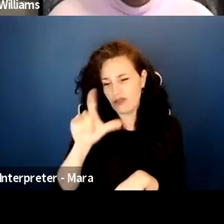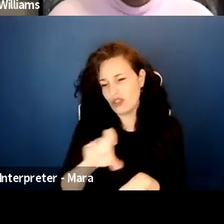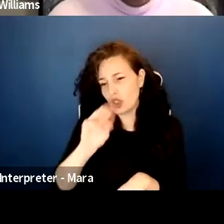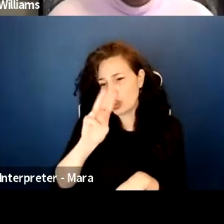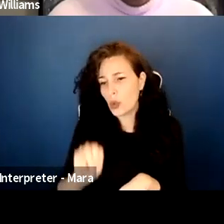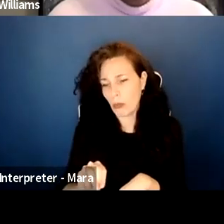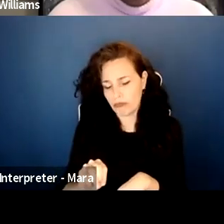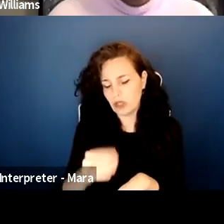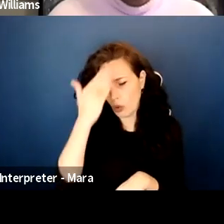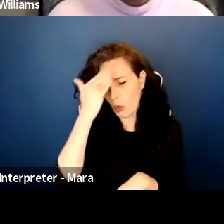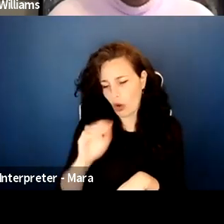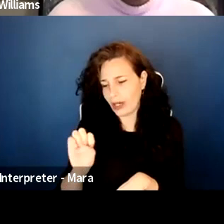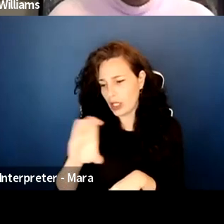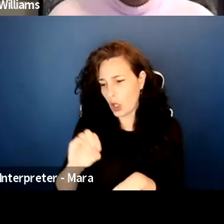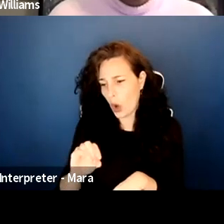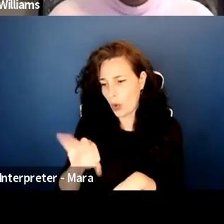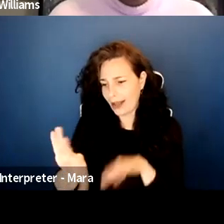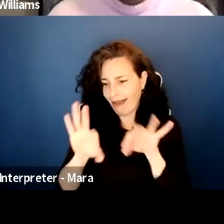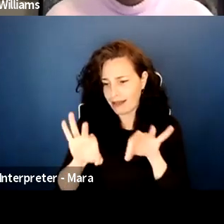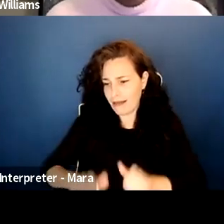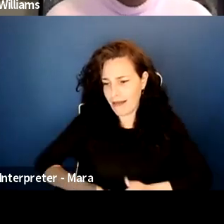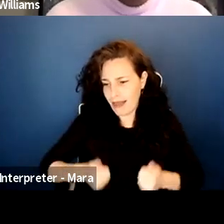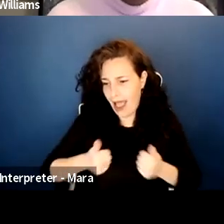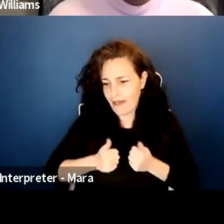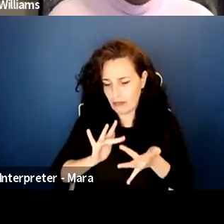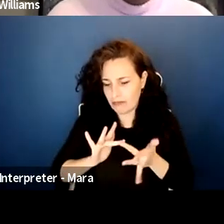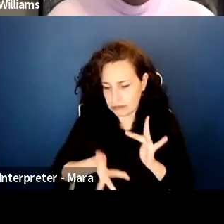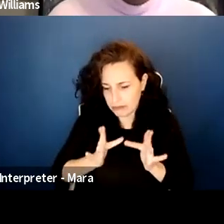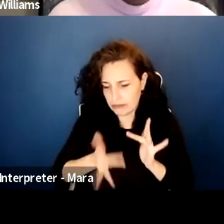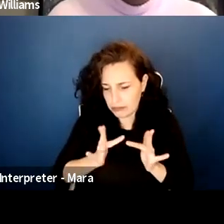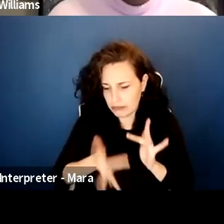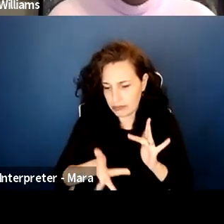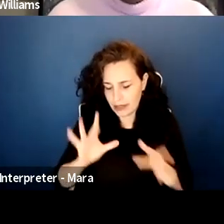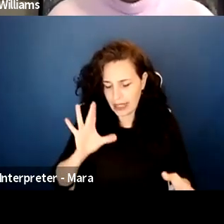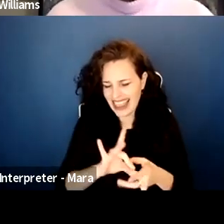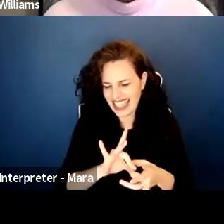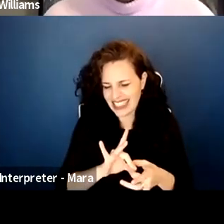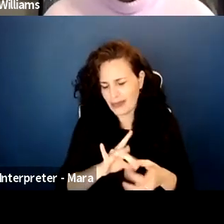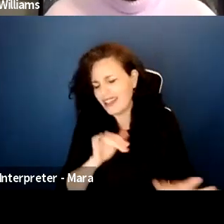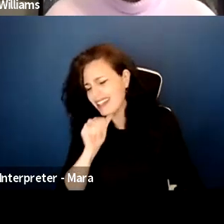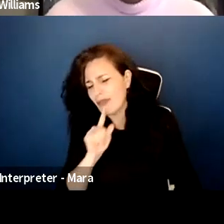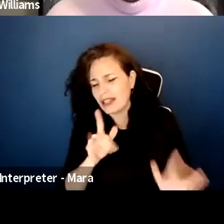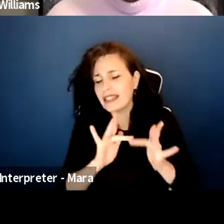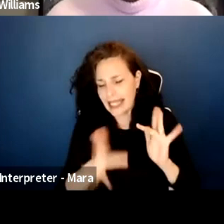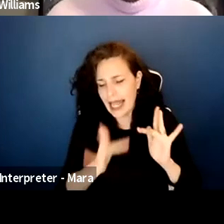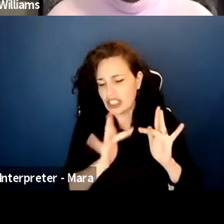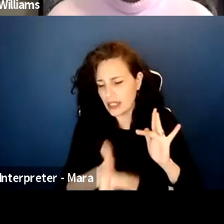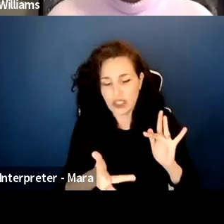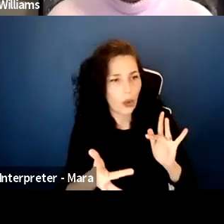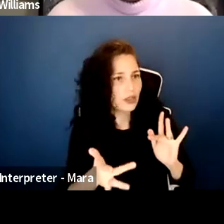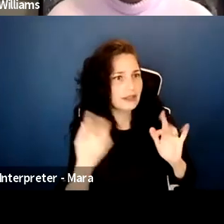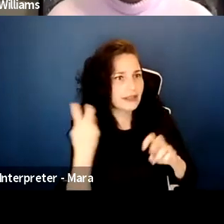sessions where the links just weren't good. I mean, we just couldn't, not the links, the connection wasn't good. And we really